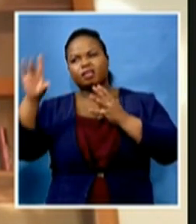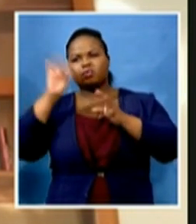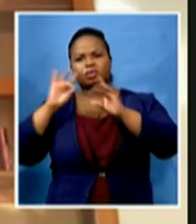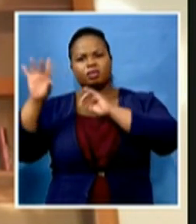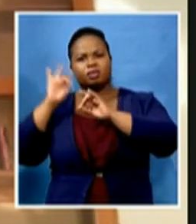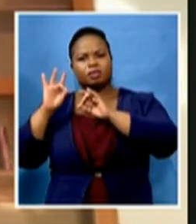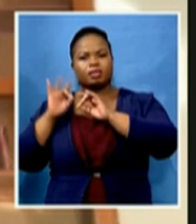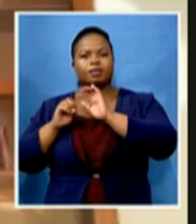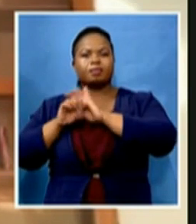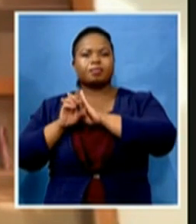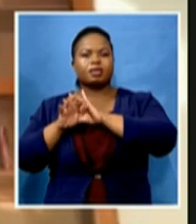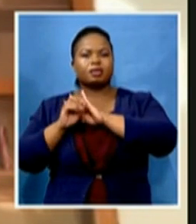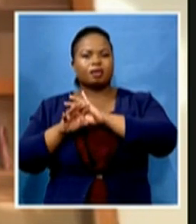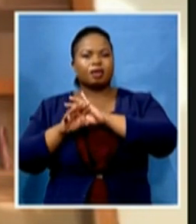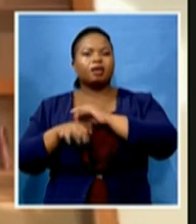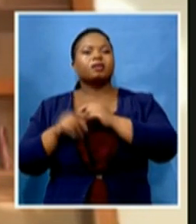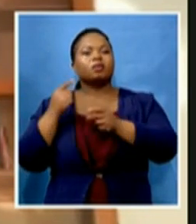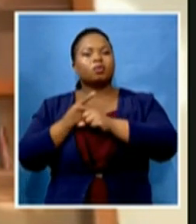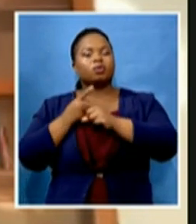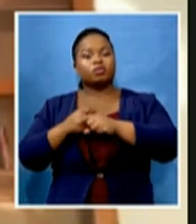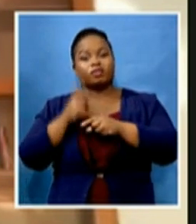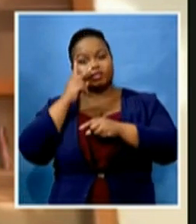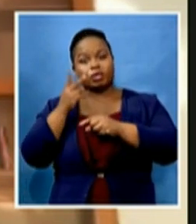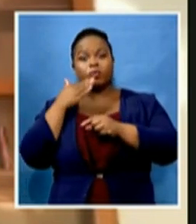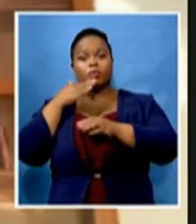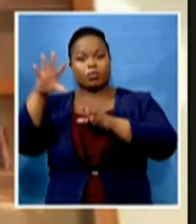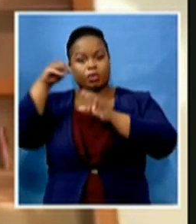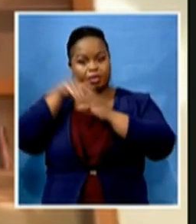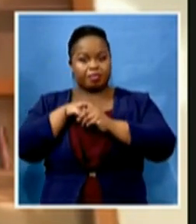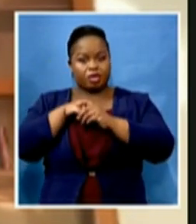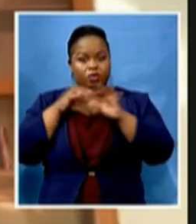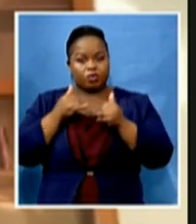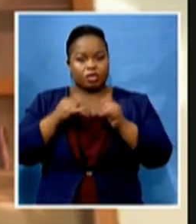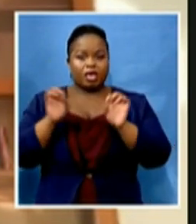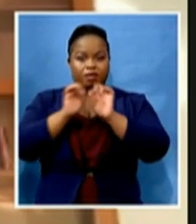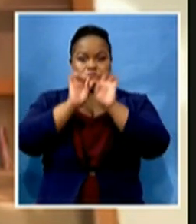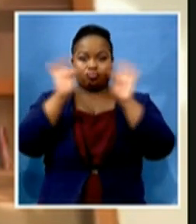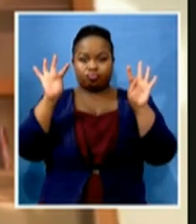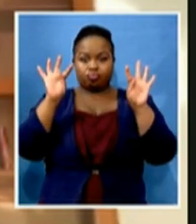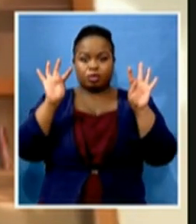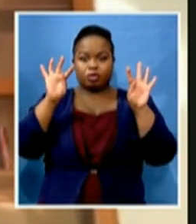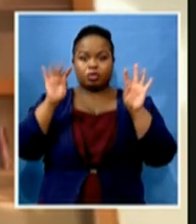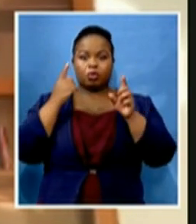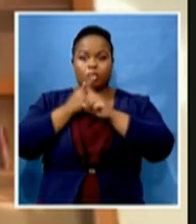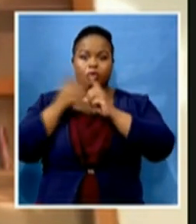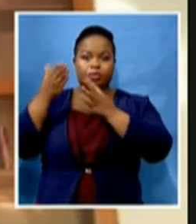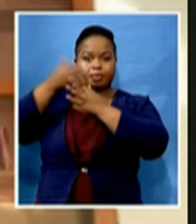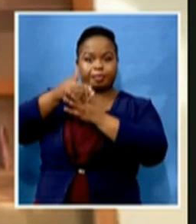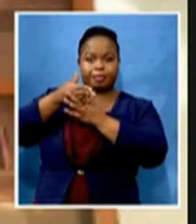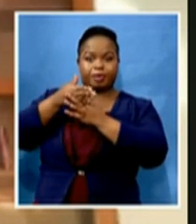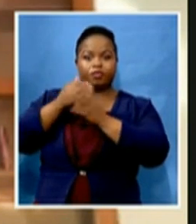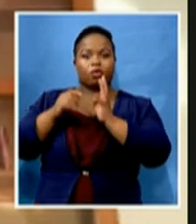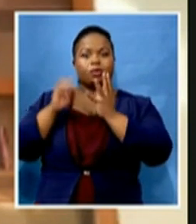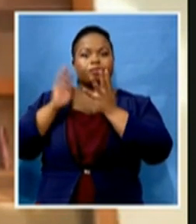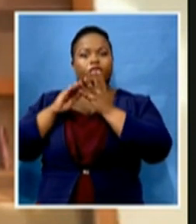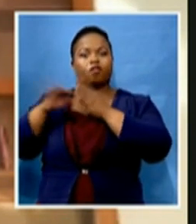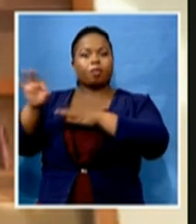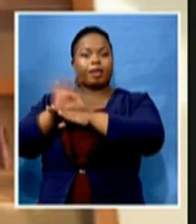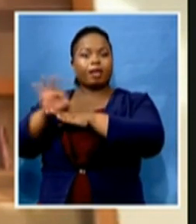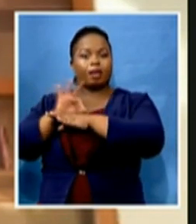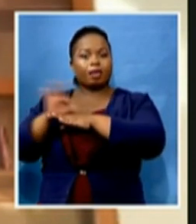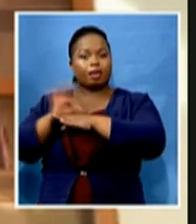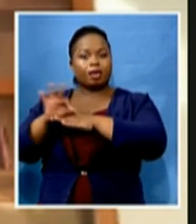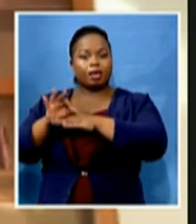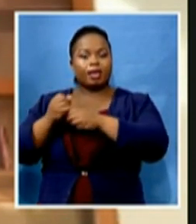that are part of the discourse. I see that there's an intervention model for planning. and pharmaceutical interventions